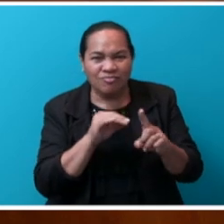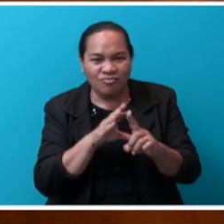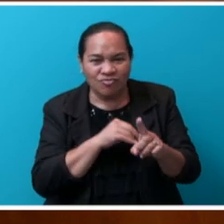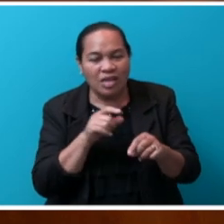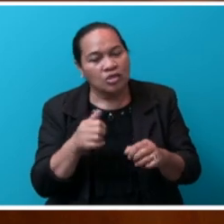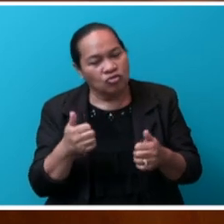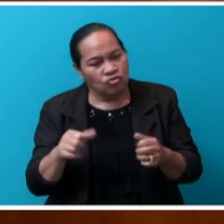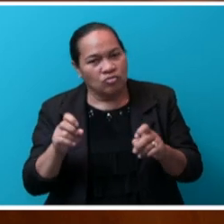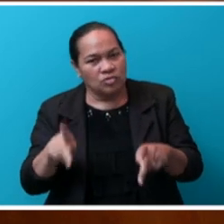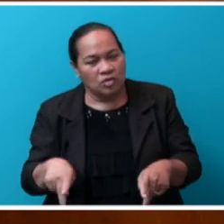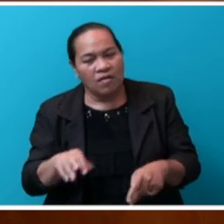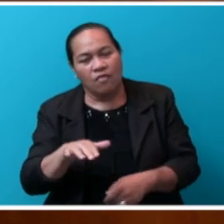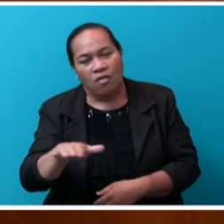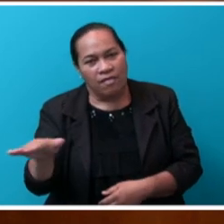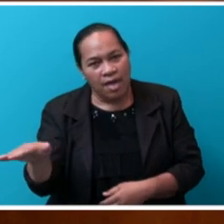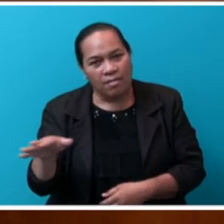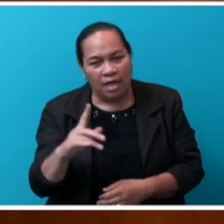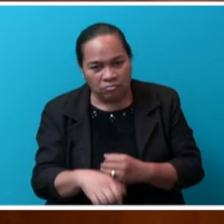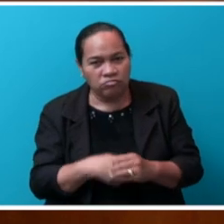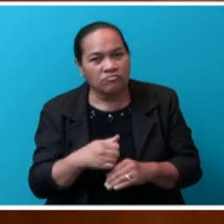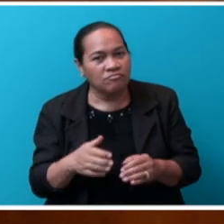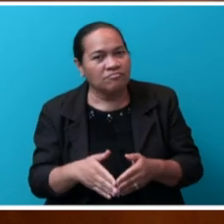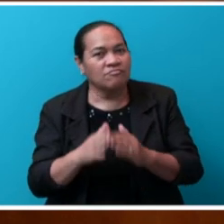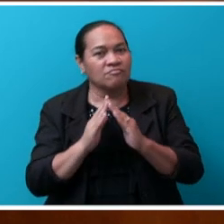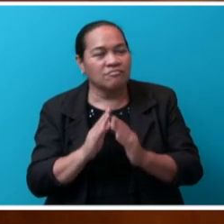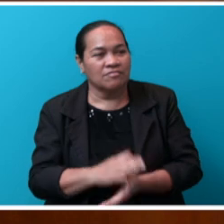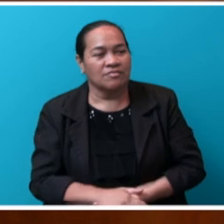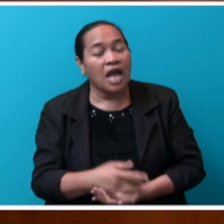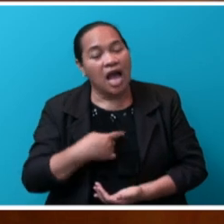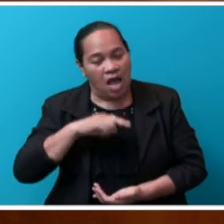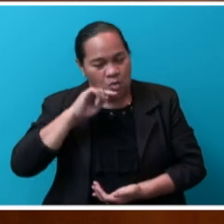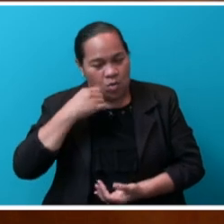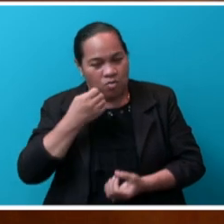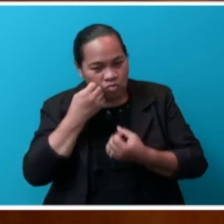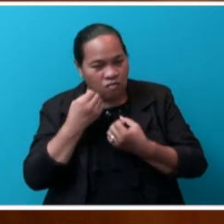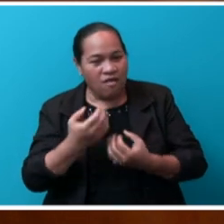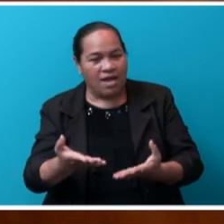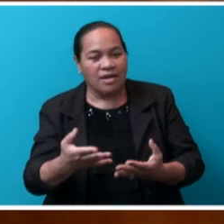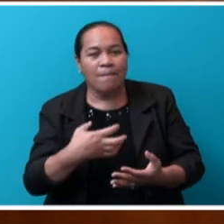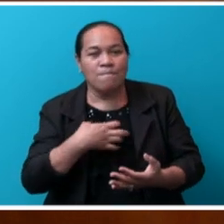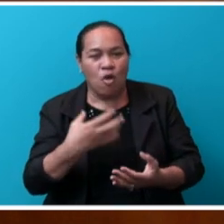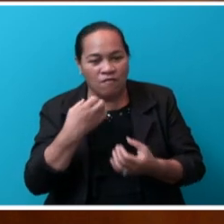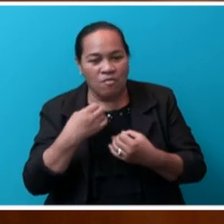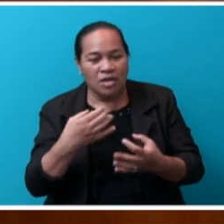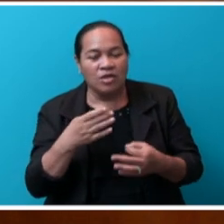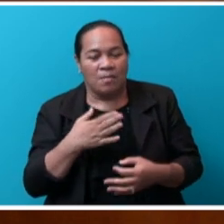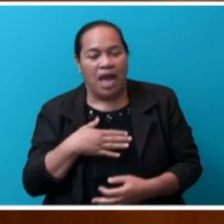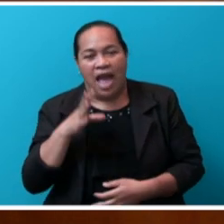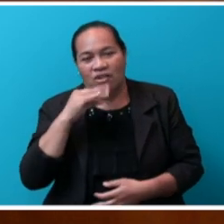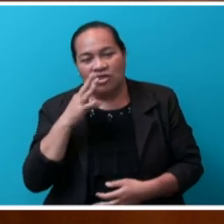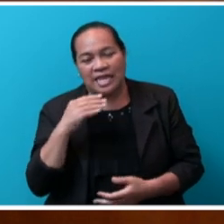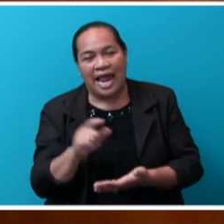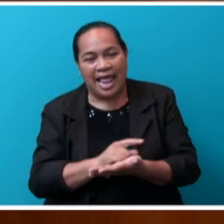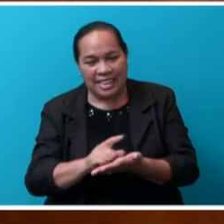such opportunities. Mr. Speaker, I will be providing further information on this reform in my address later on this